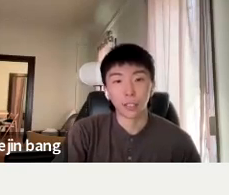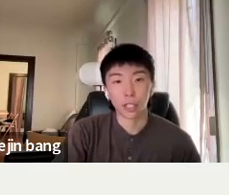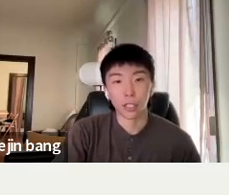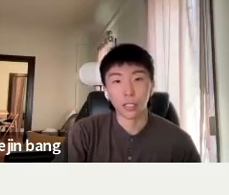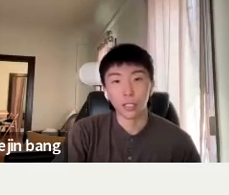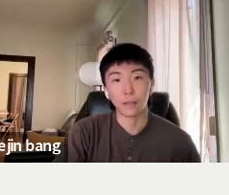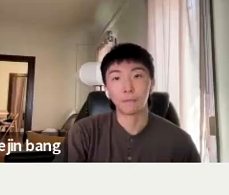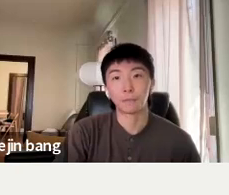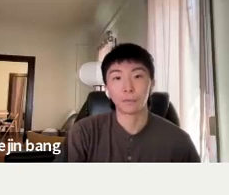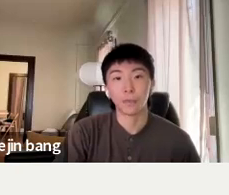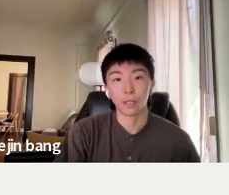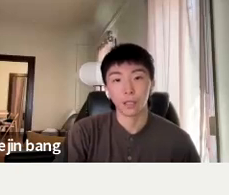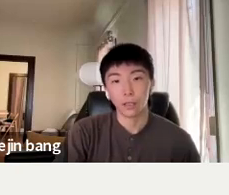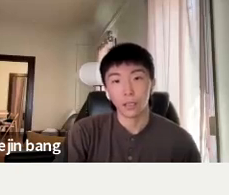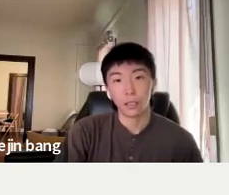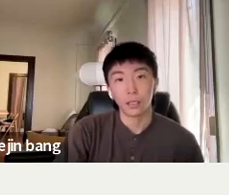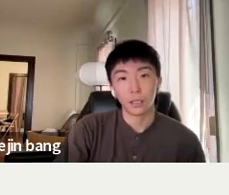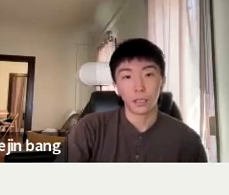farming villages.